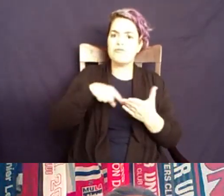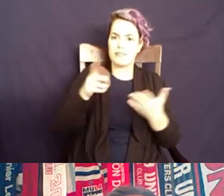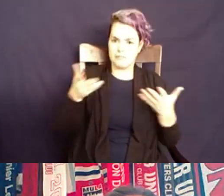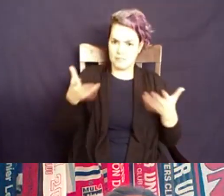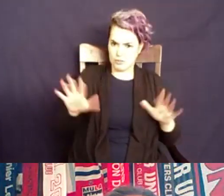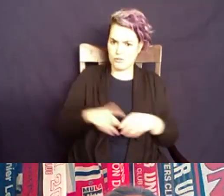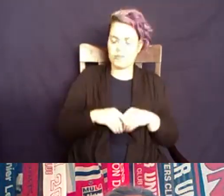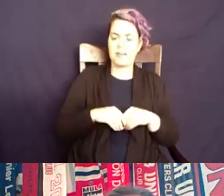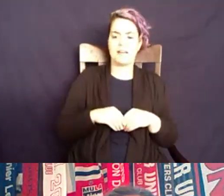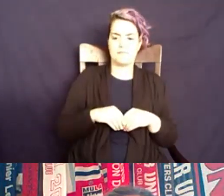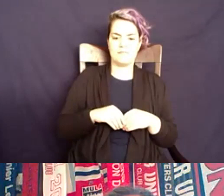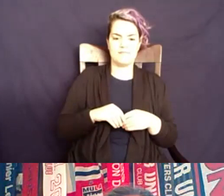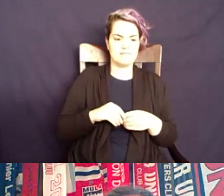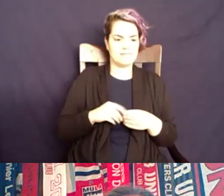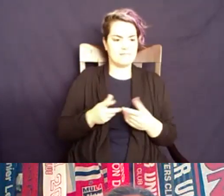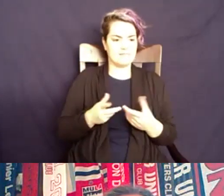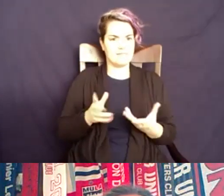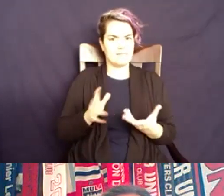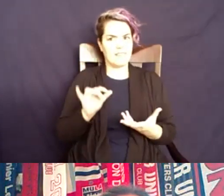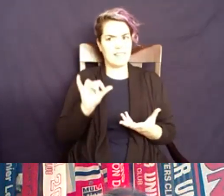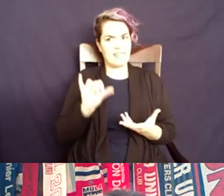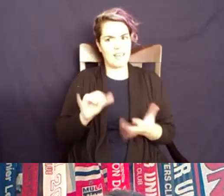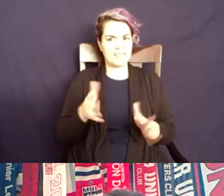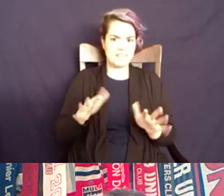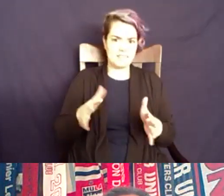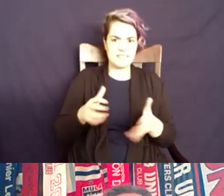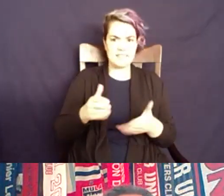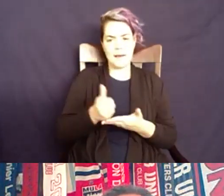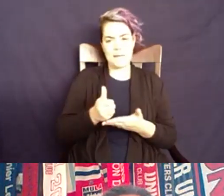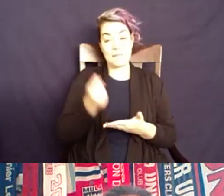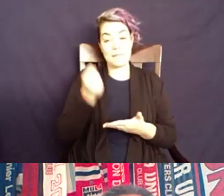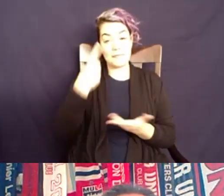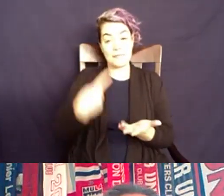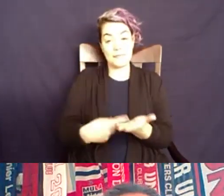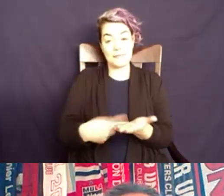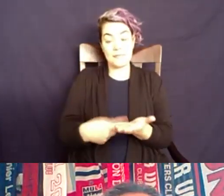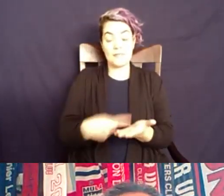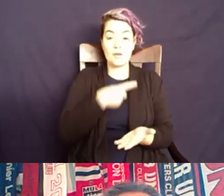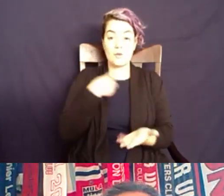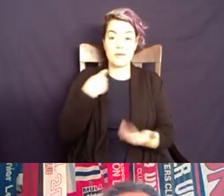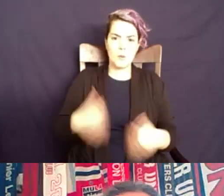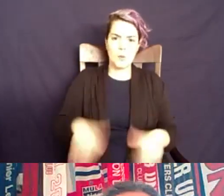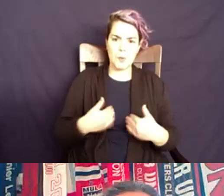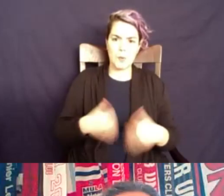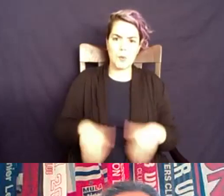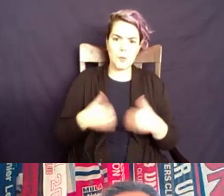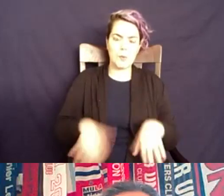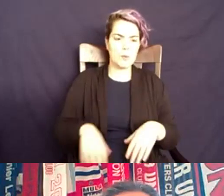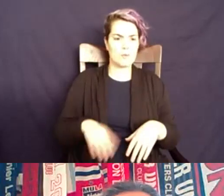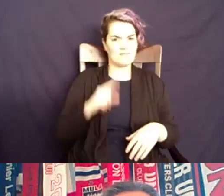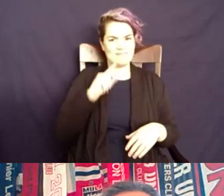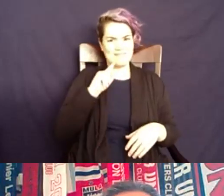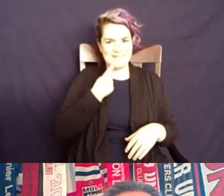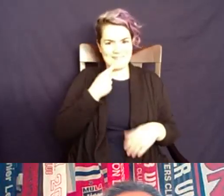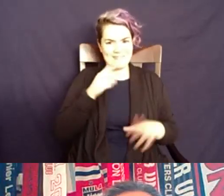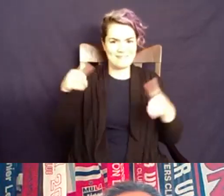that is some kind of measure. But it's, when you're talking about the magnitude of the risks, you really got to focus on all of the